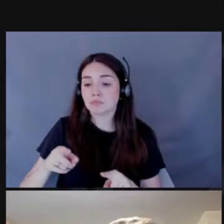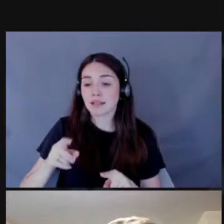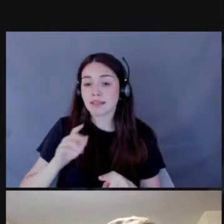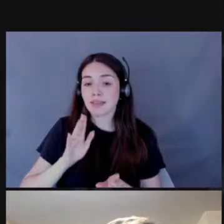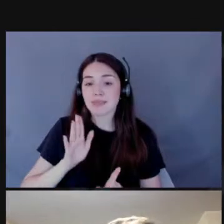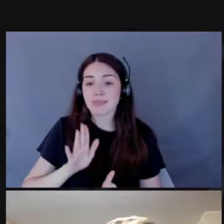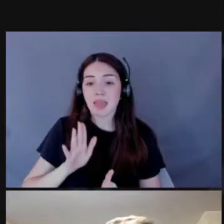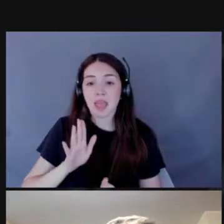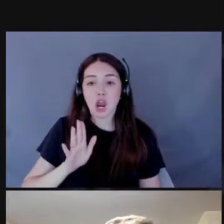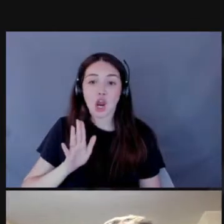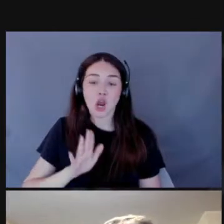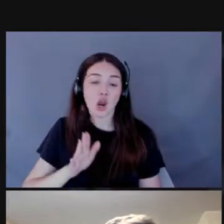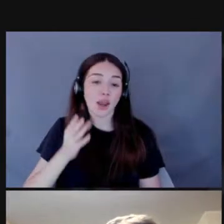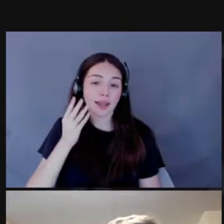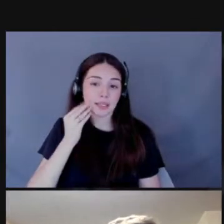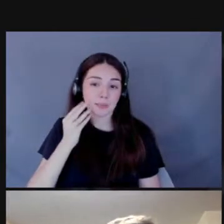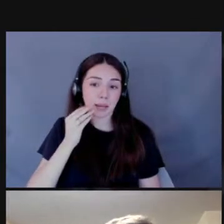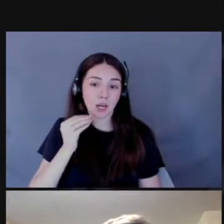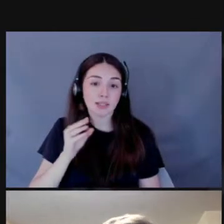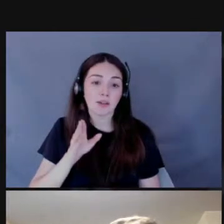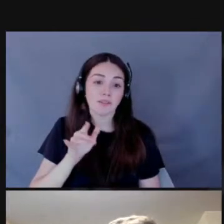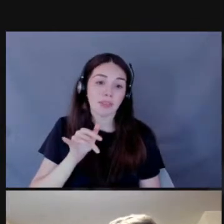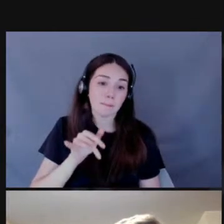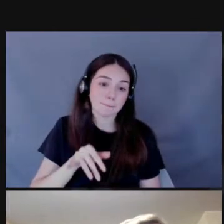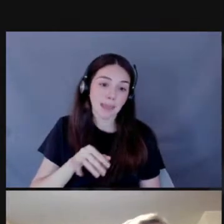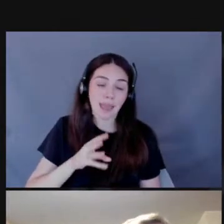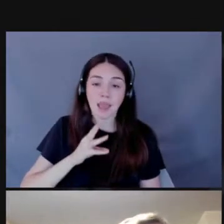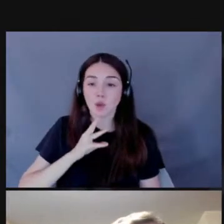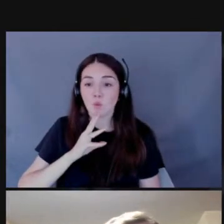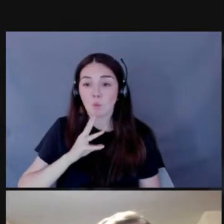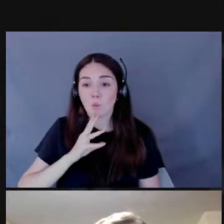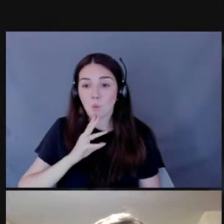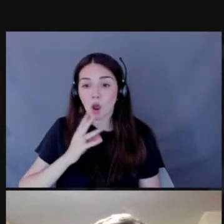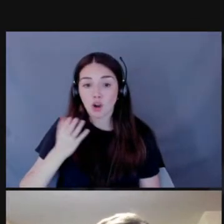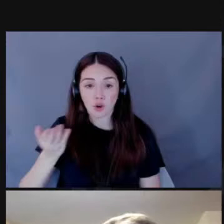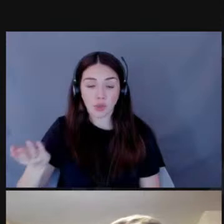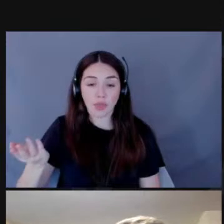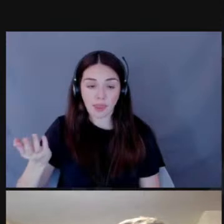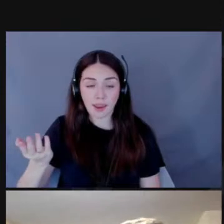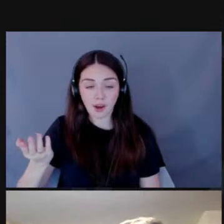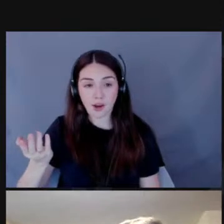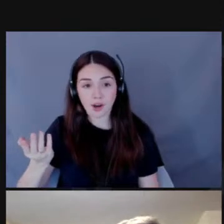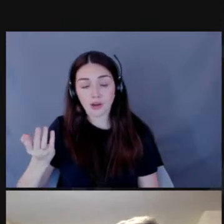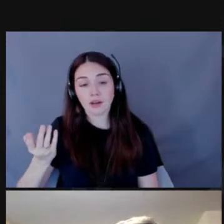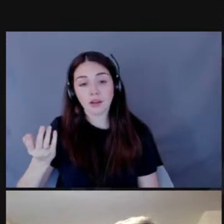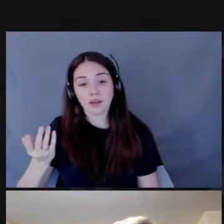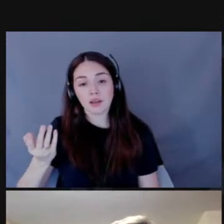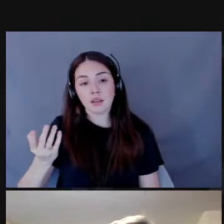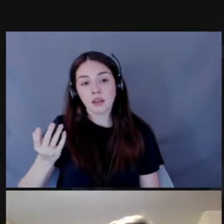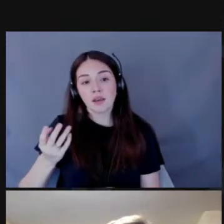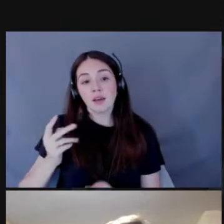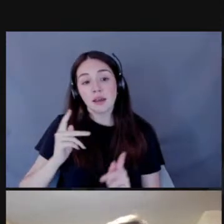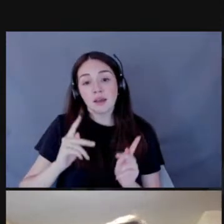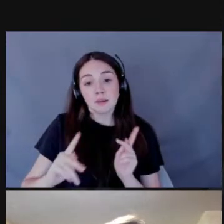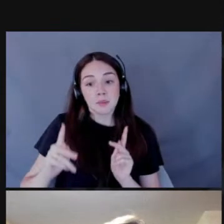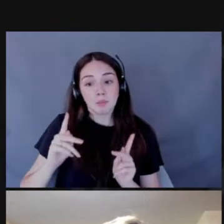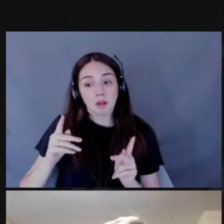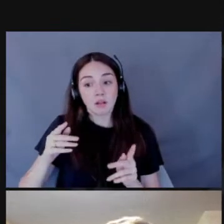bay and the waterline was, and Kent Island for that matter, was as people who had come to this